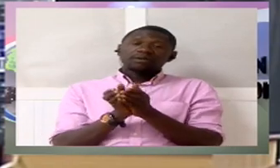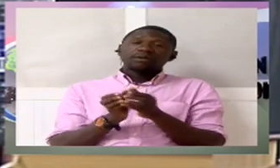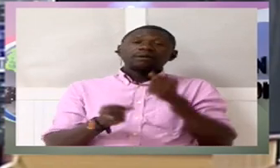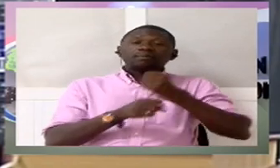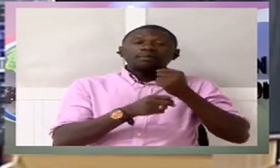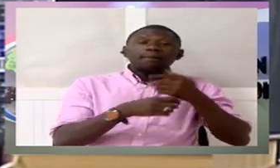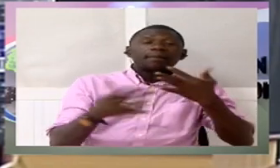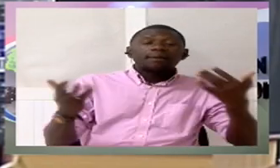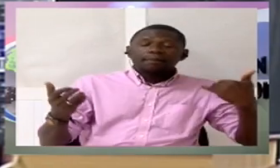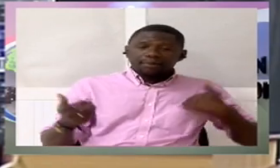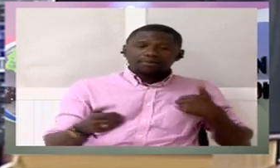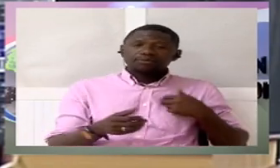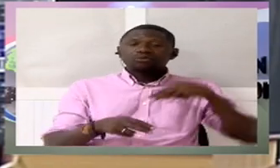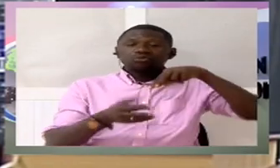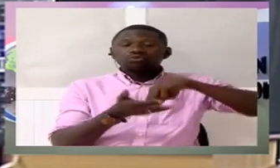mobilized people.